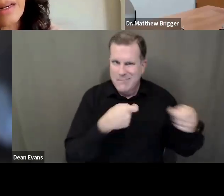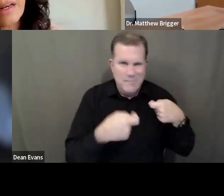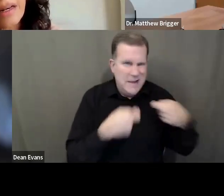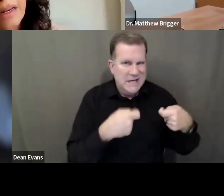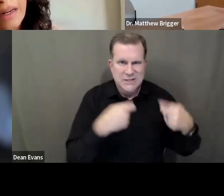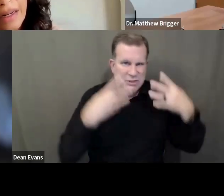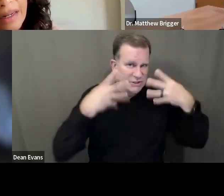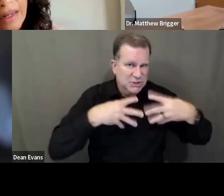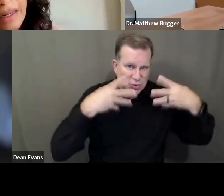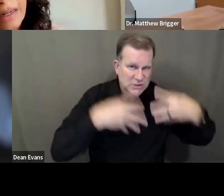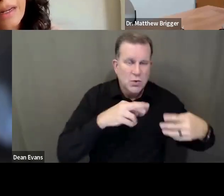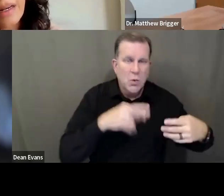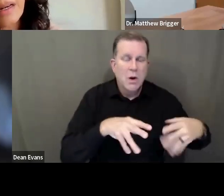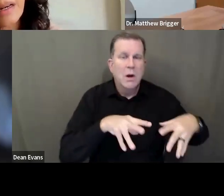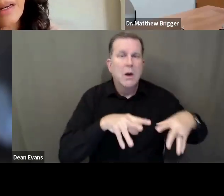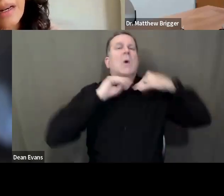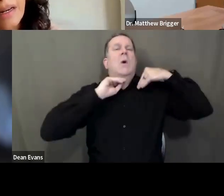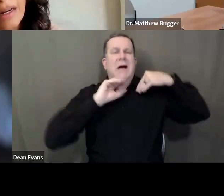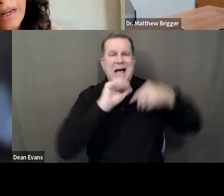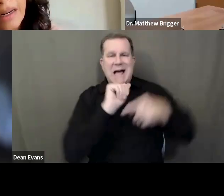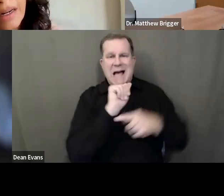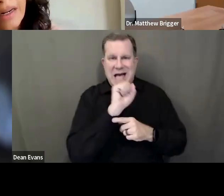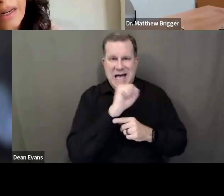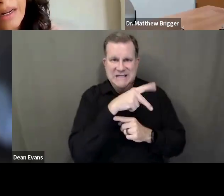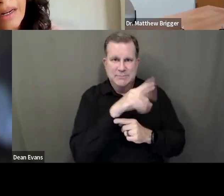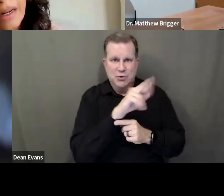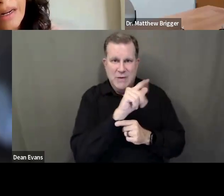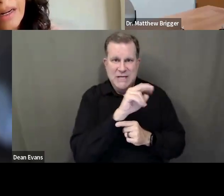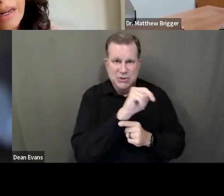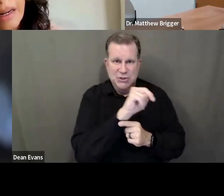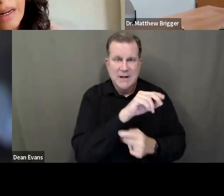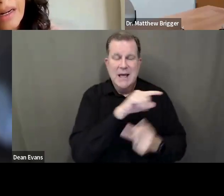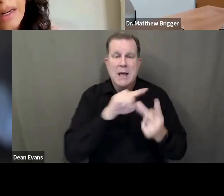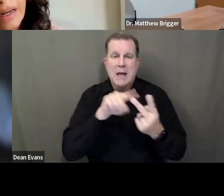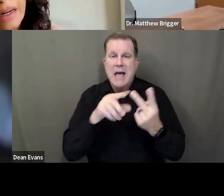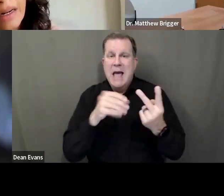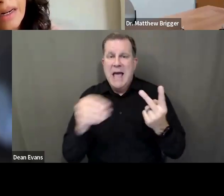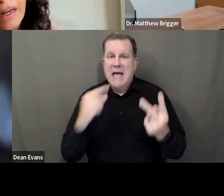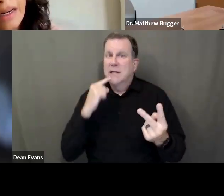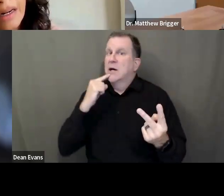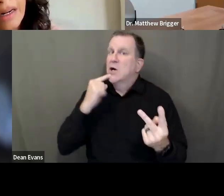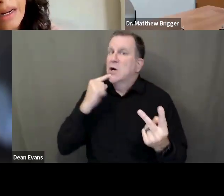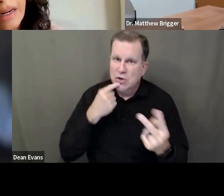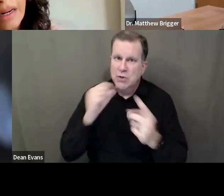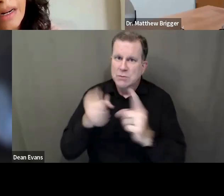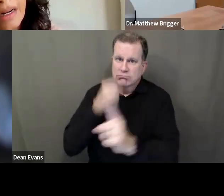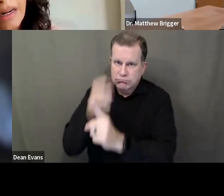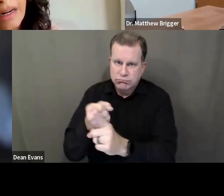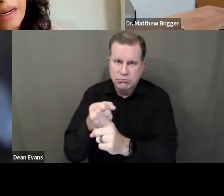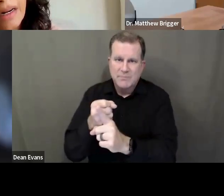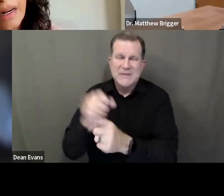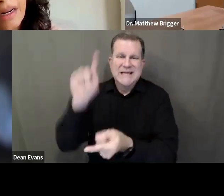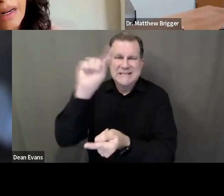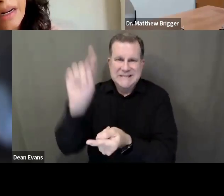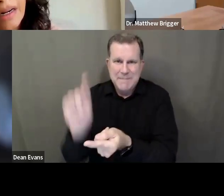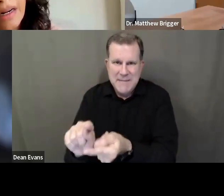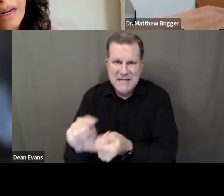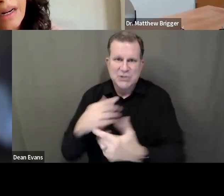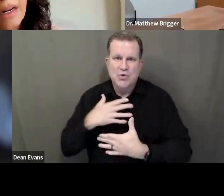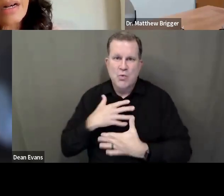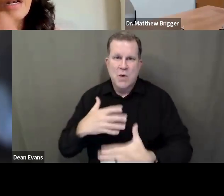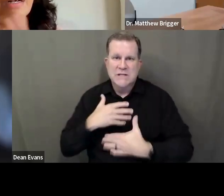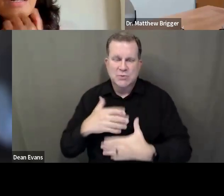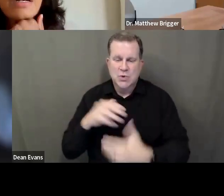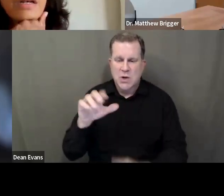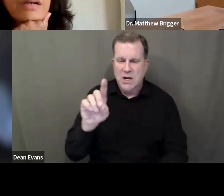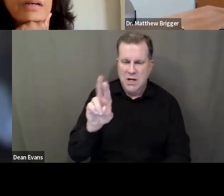or aspiration and an acute onset of a diminished respiratory drive? Emphasis on the child